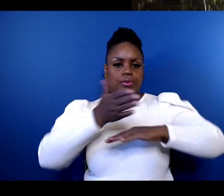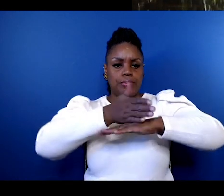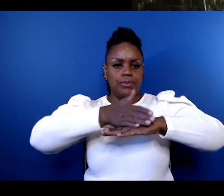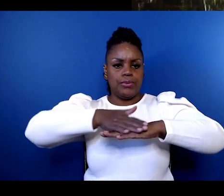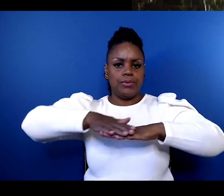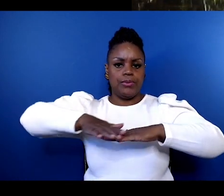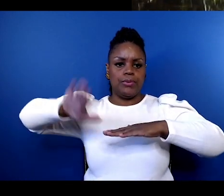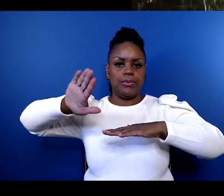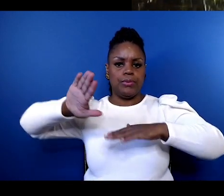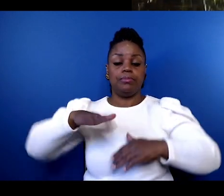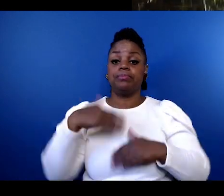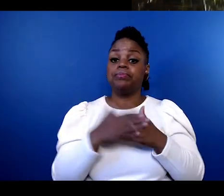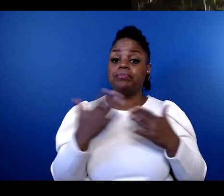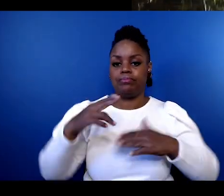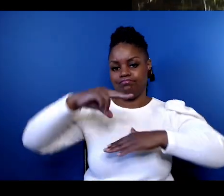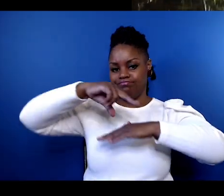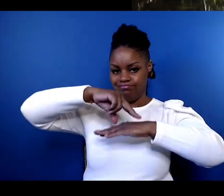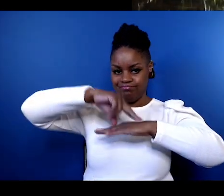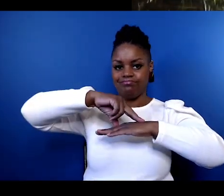Then forward fold.